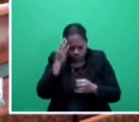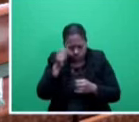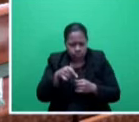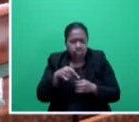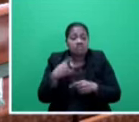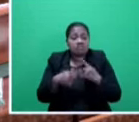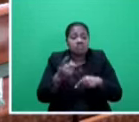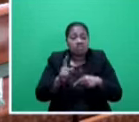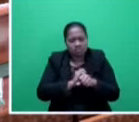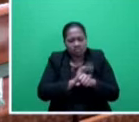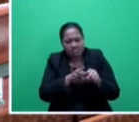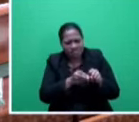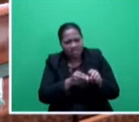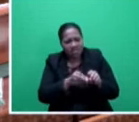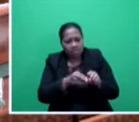COVID-19 response budget.